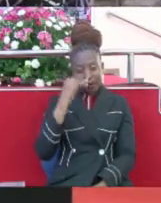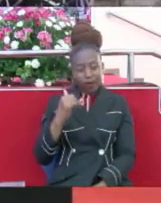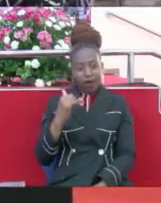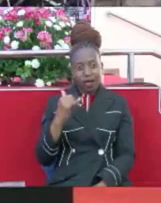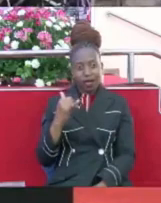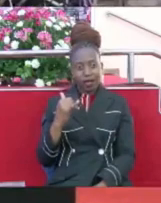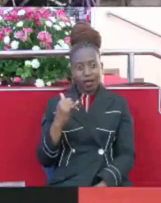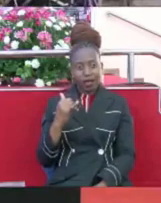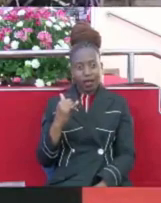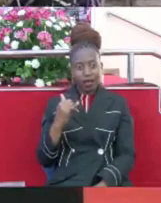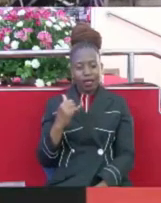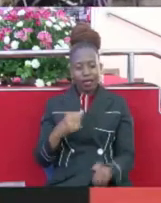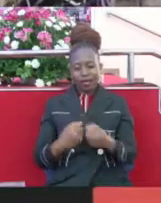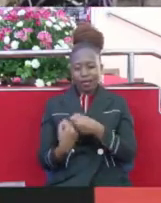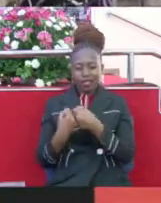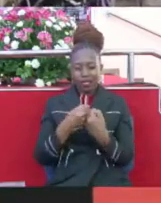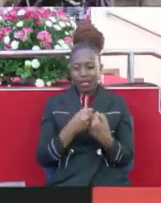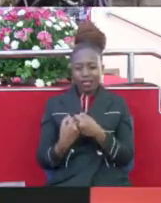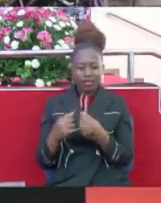with the kind of things that we are grappling with today.